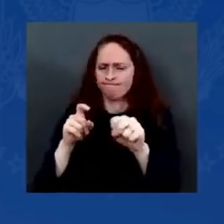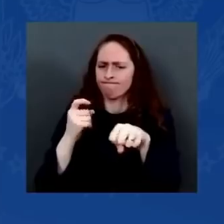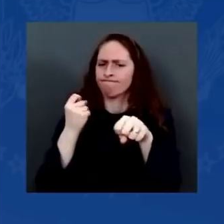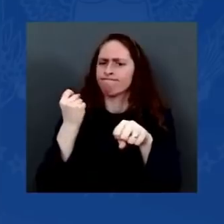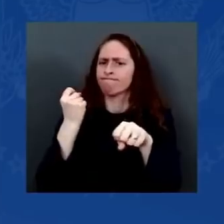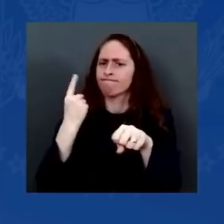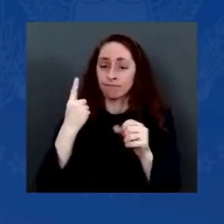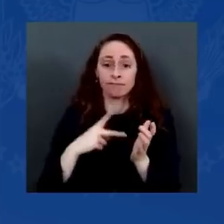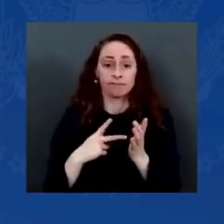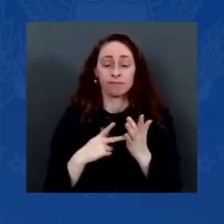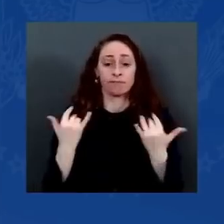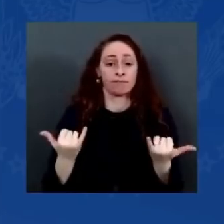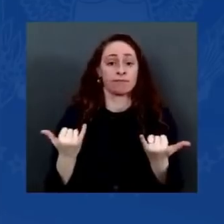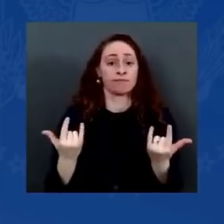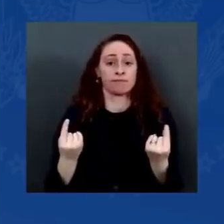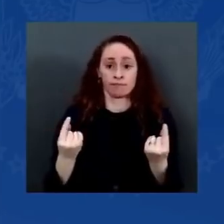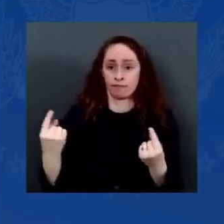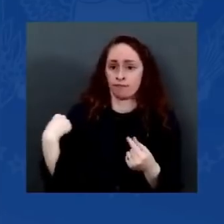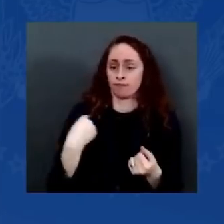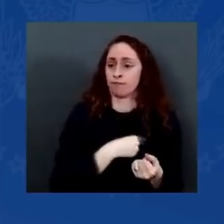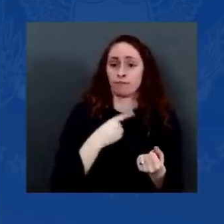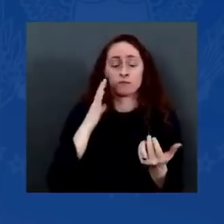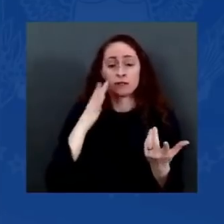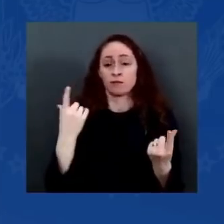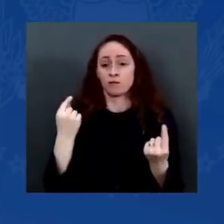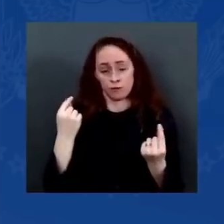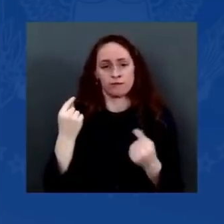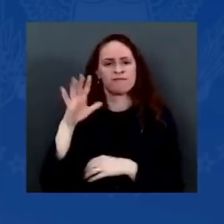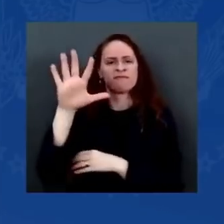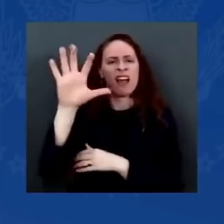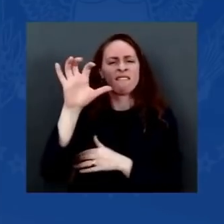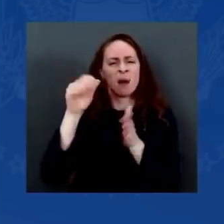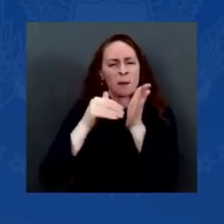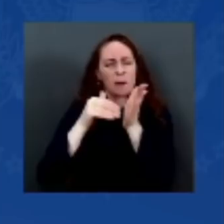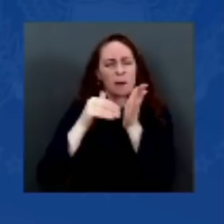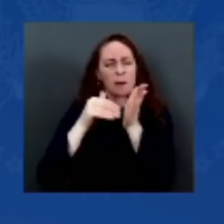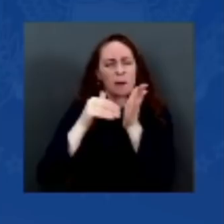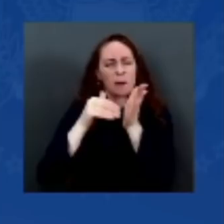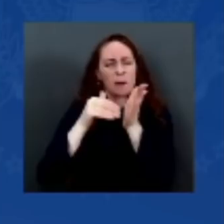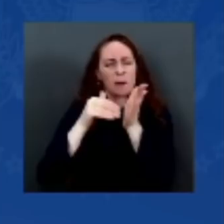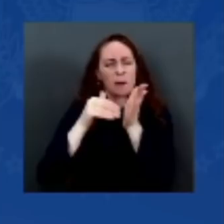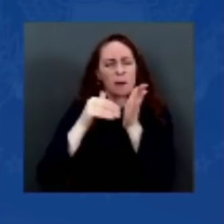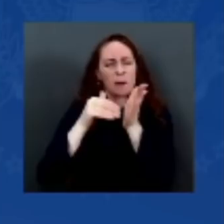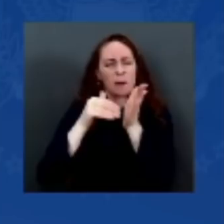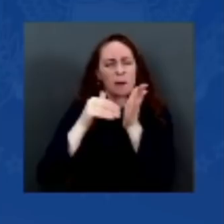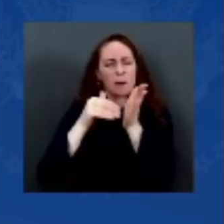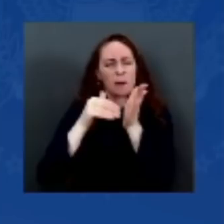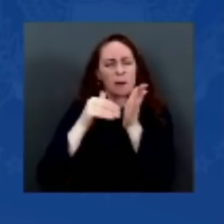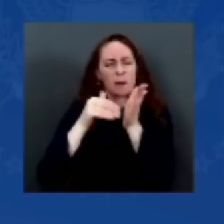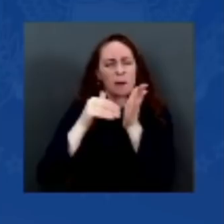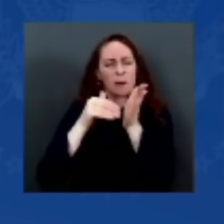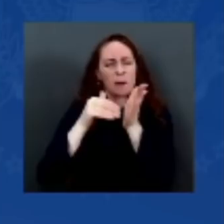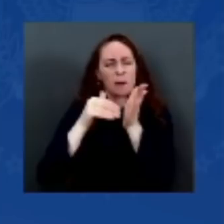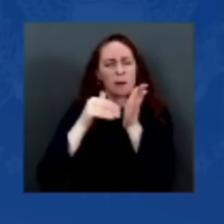with a B, additional at-home rapid tests with delivery starting in January. Wow, $500 million. Kind of sounds